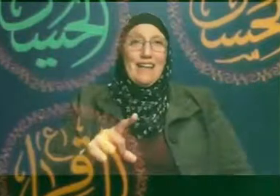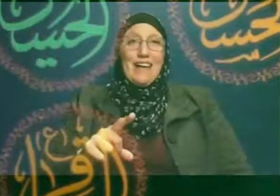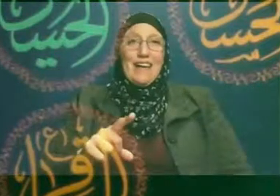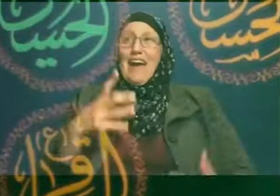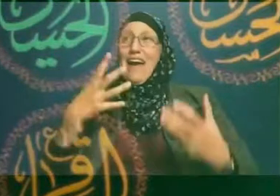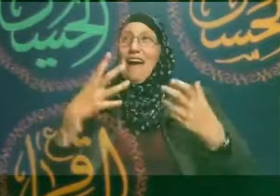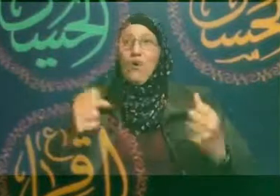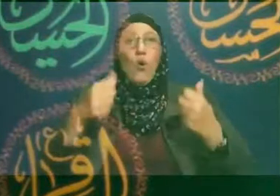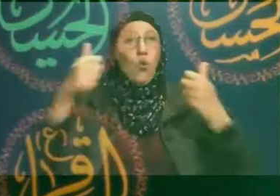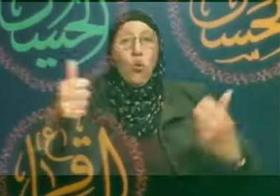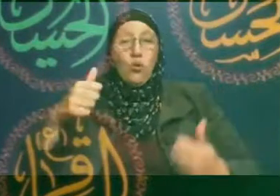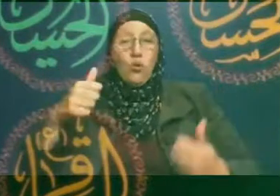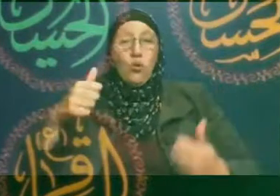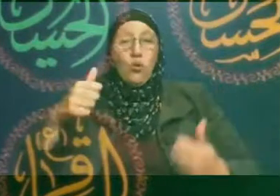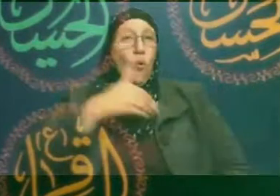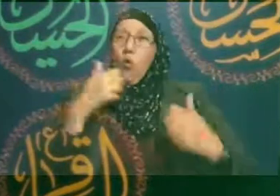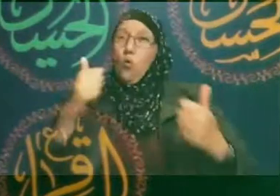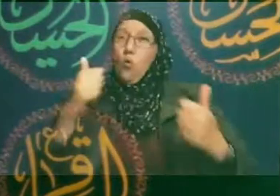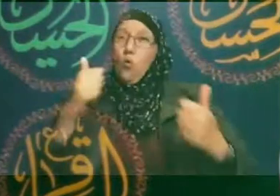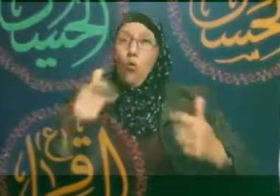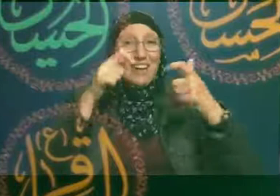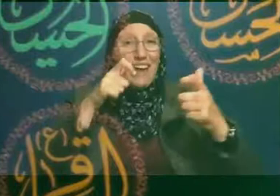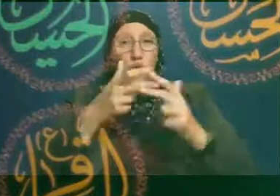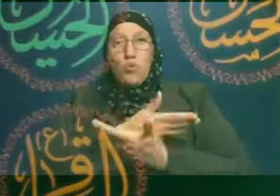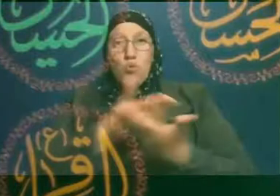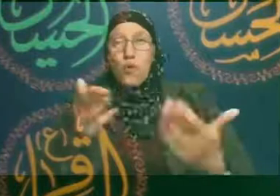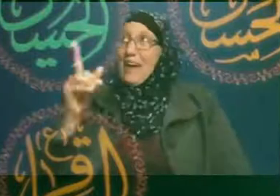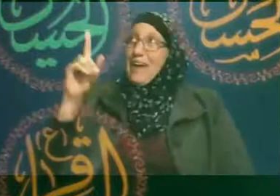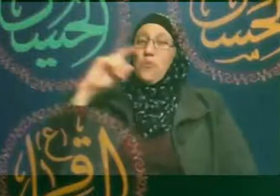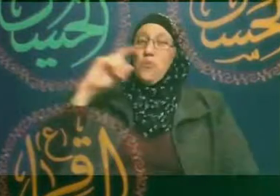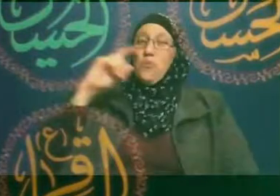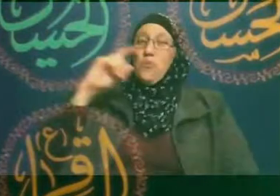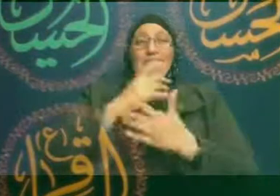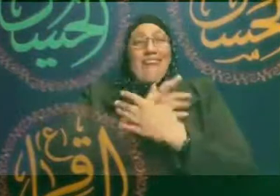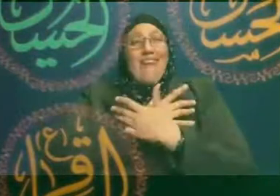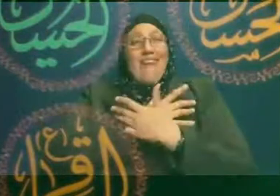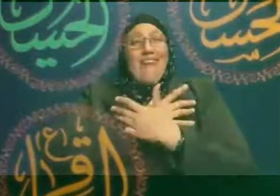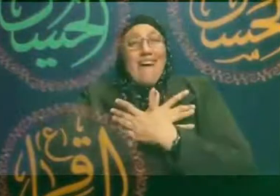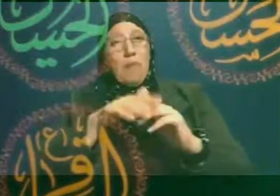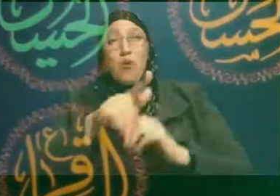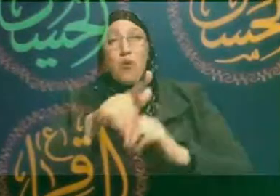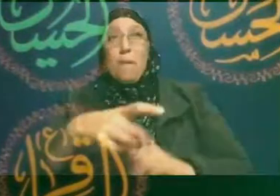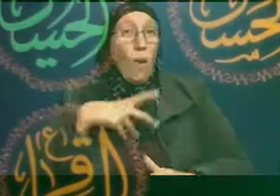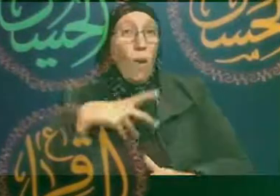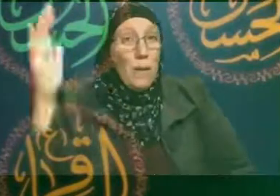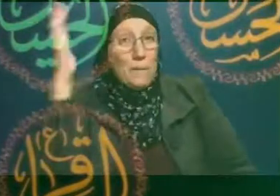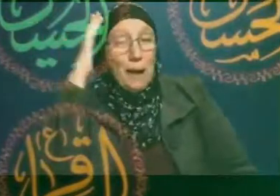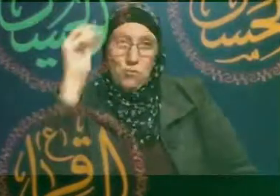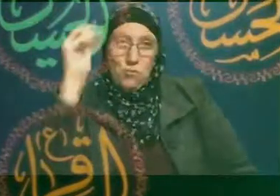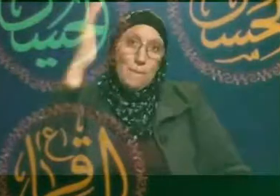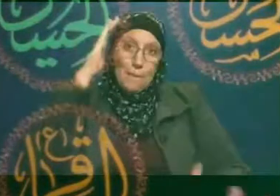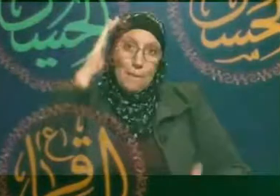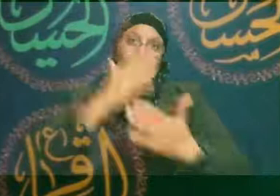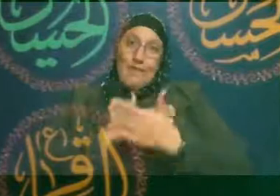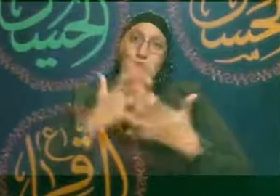omnibenevolent, all-caring. He would love and care about you more than your mom does. Okay? So just